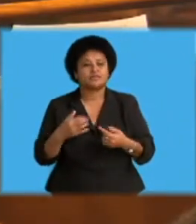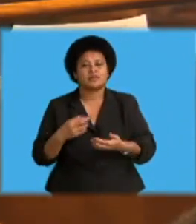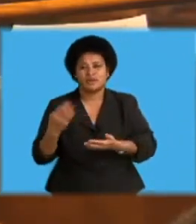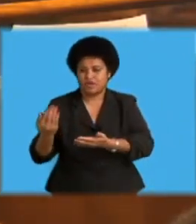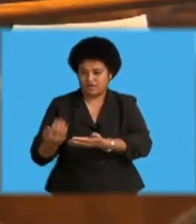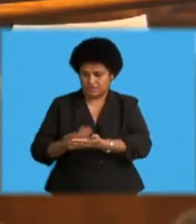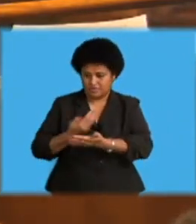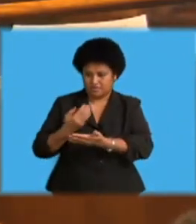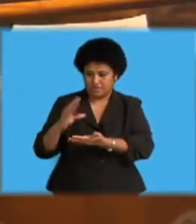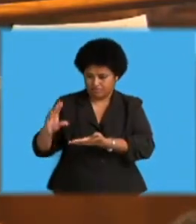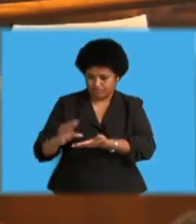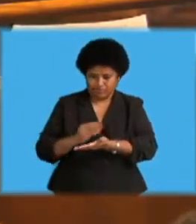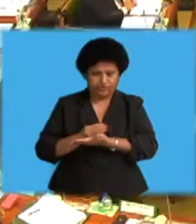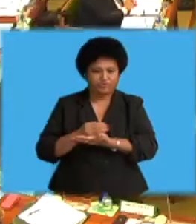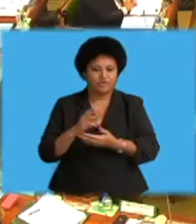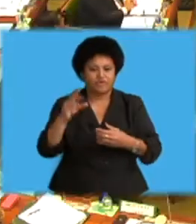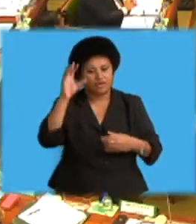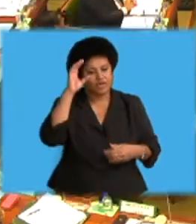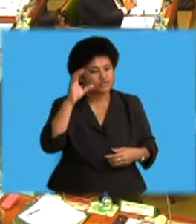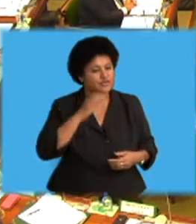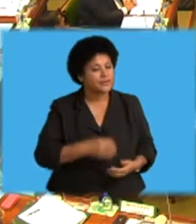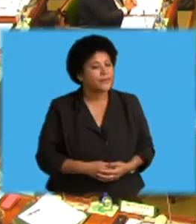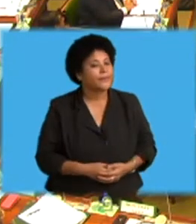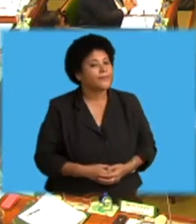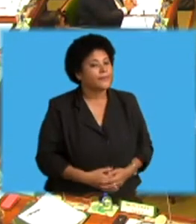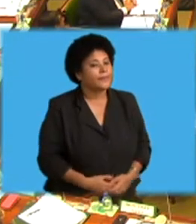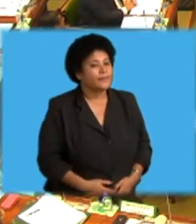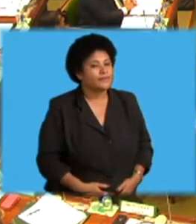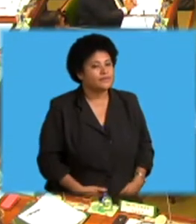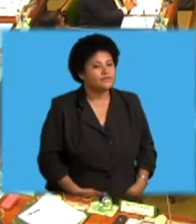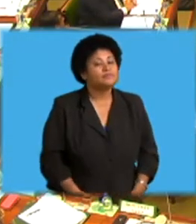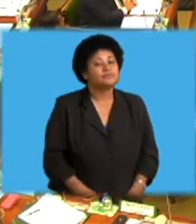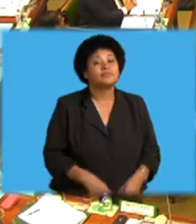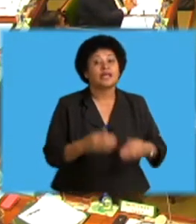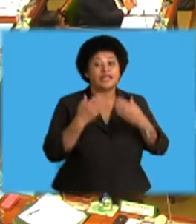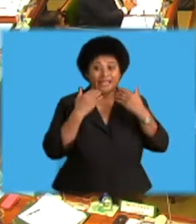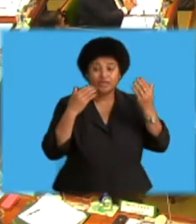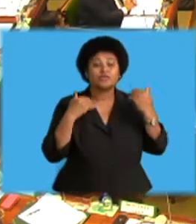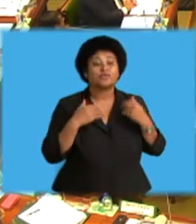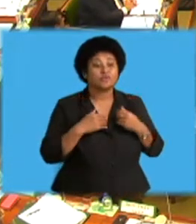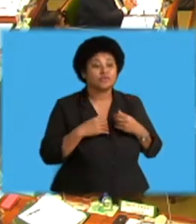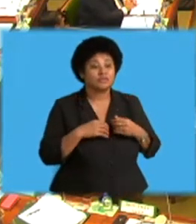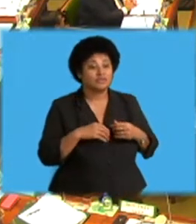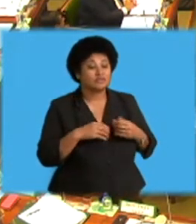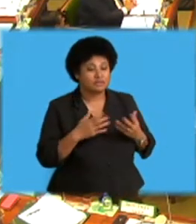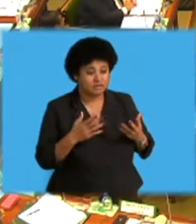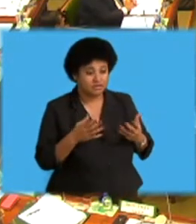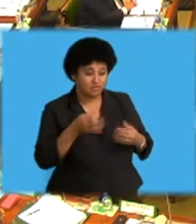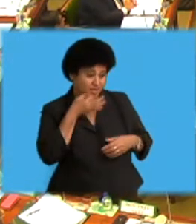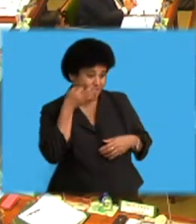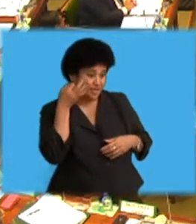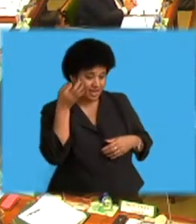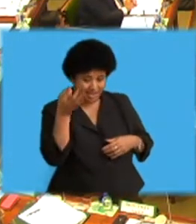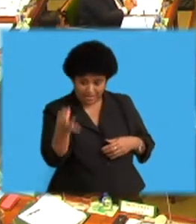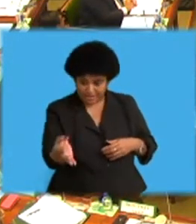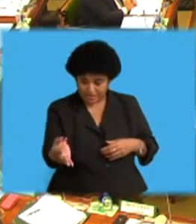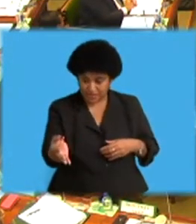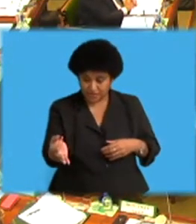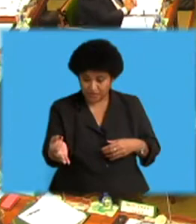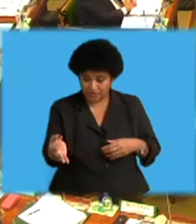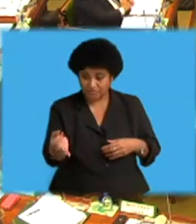you. Thank you, Honourable Minister. From what I understand in the question, he's asking himself to ask the World